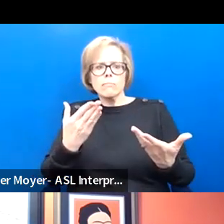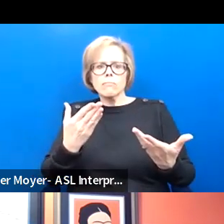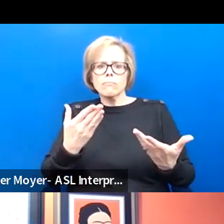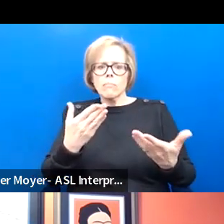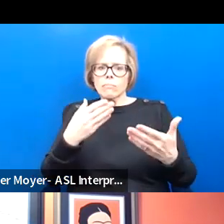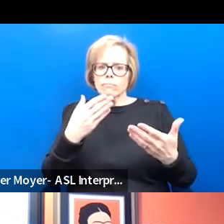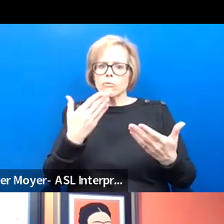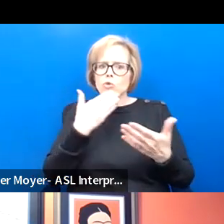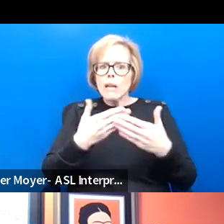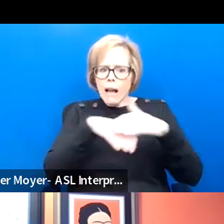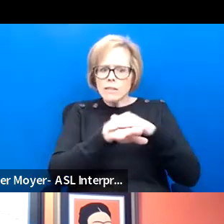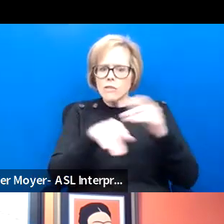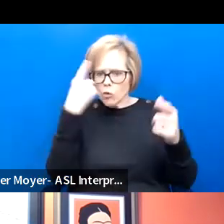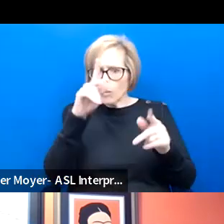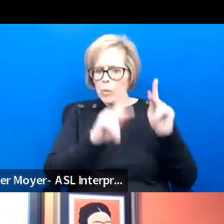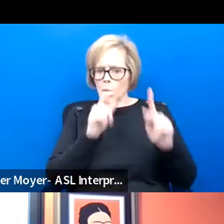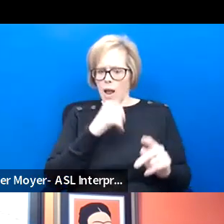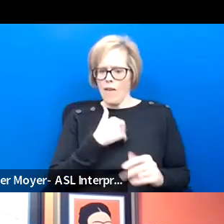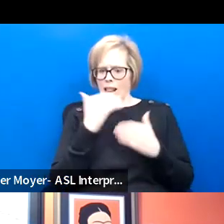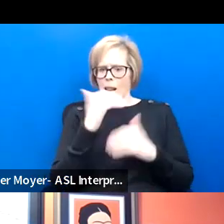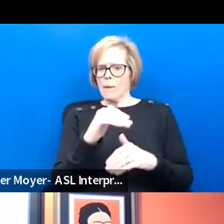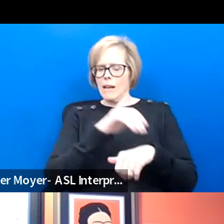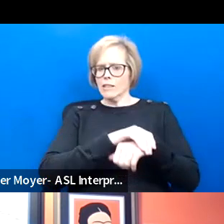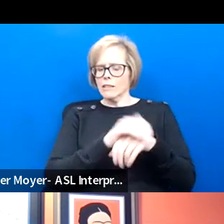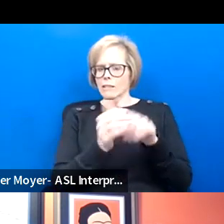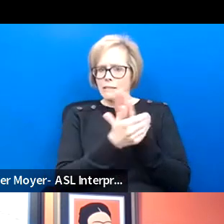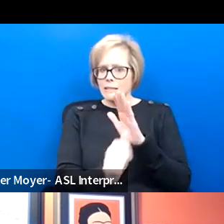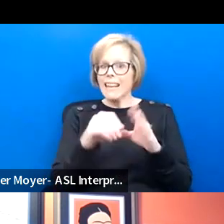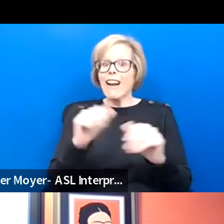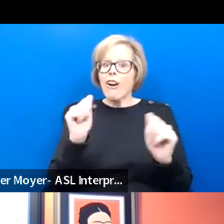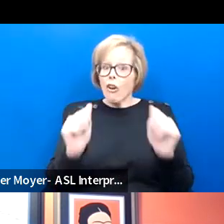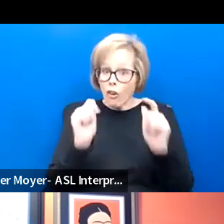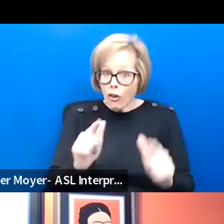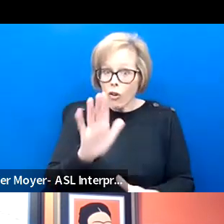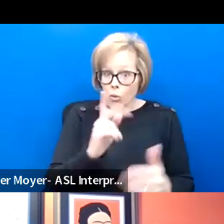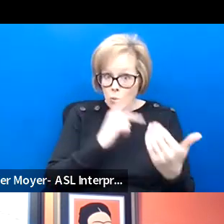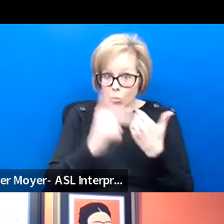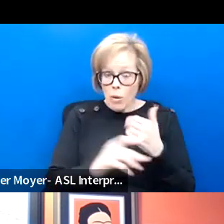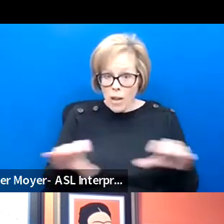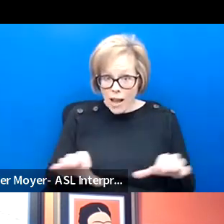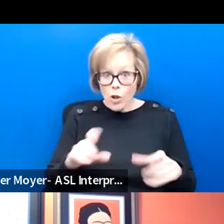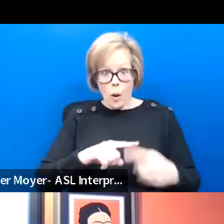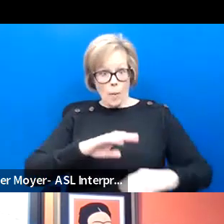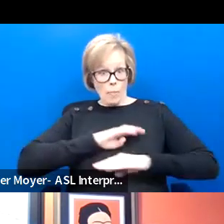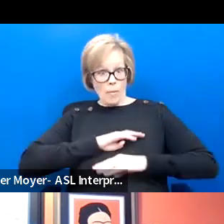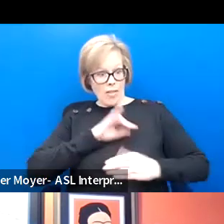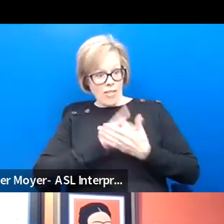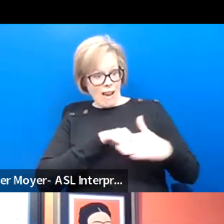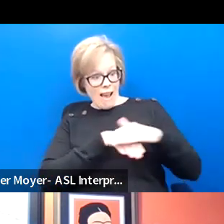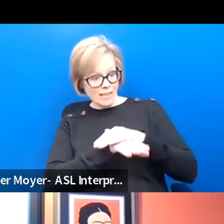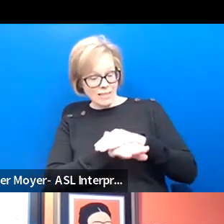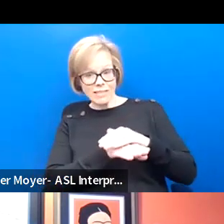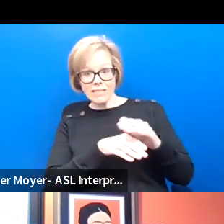with limiting English proficiency in all of your programs and activities. And meeting this meaningful access